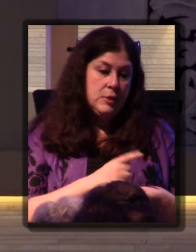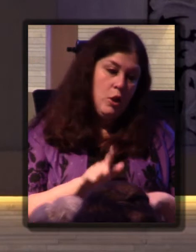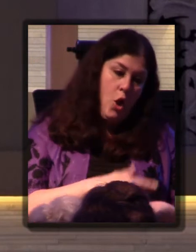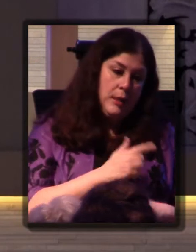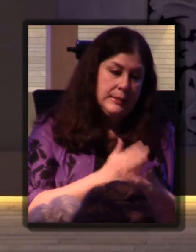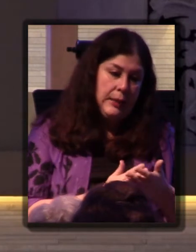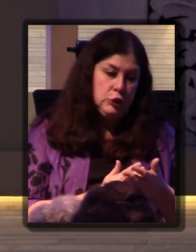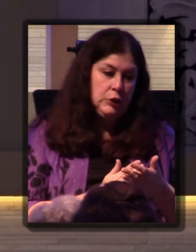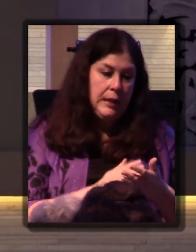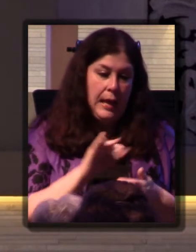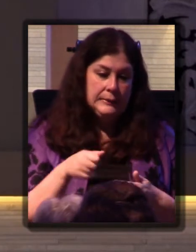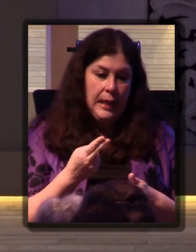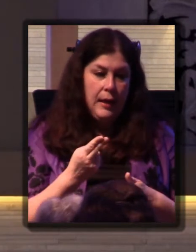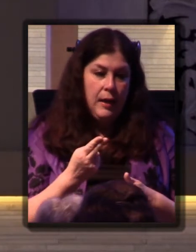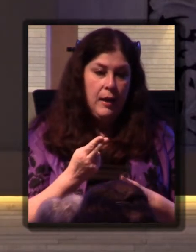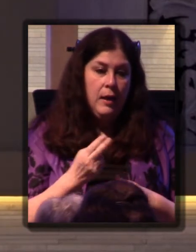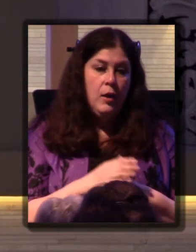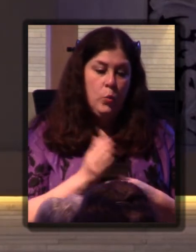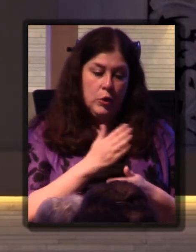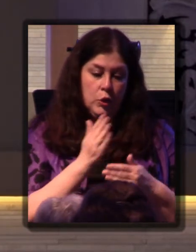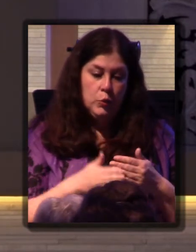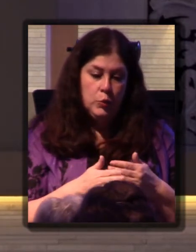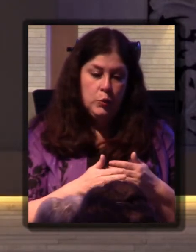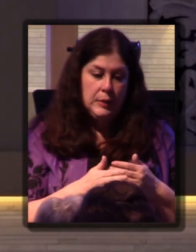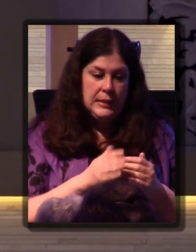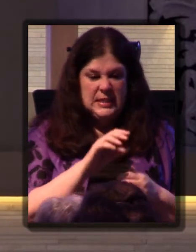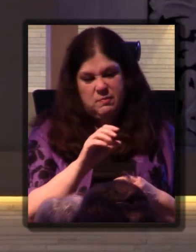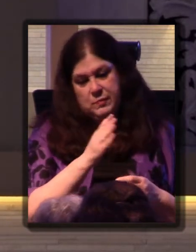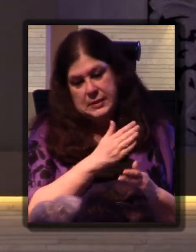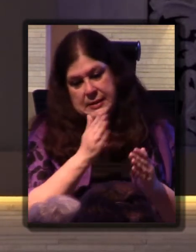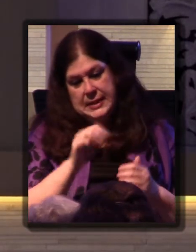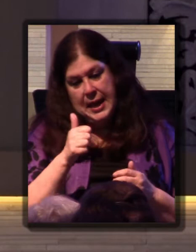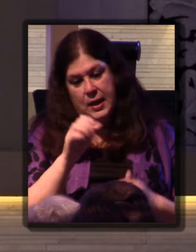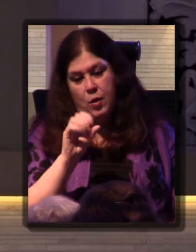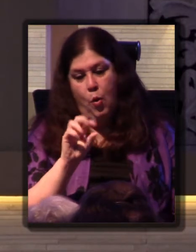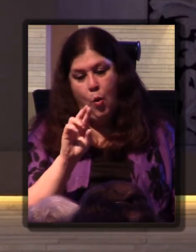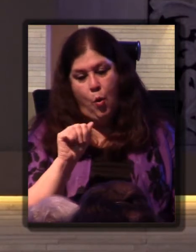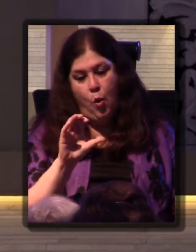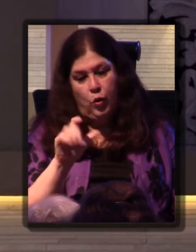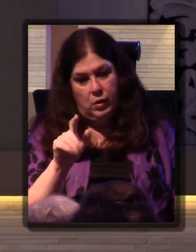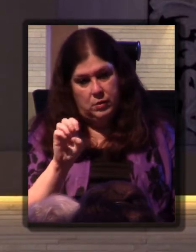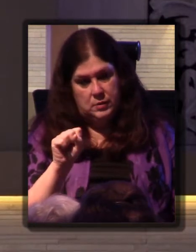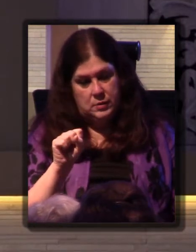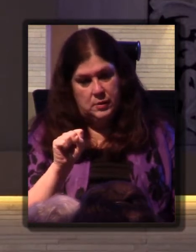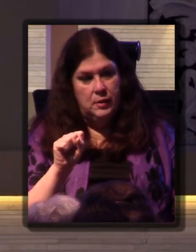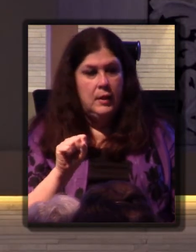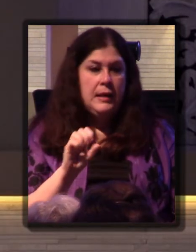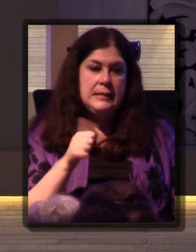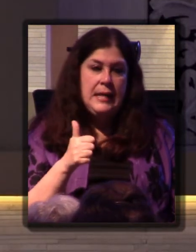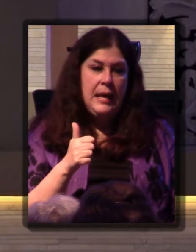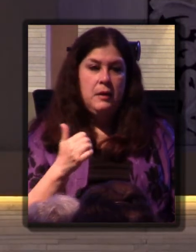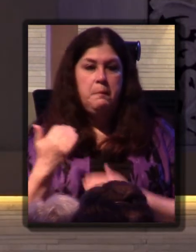today's rather long section, Isaiah is going to conclude his series of 10 oracles. 10 oracles. These